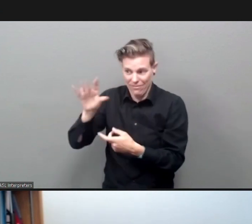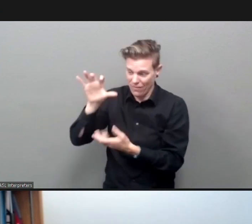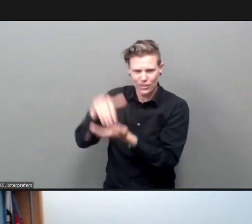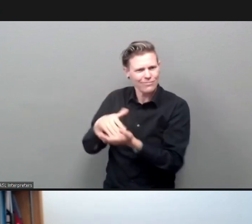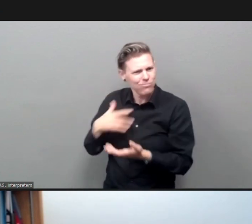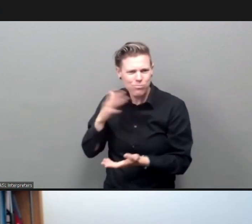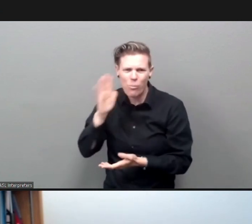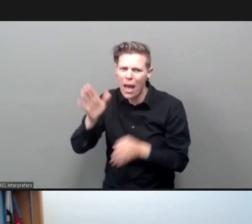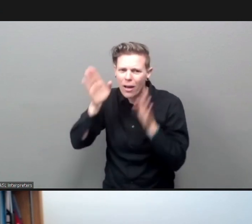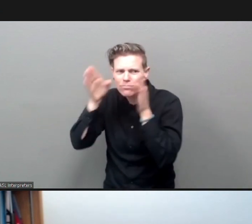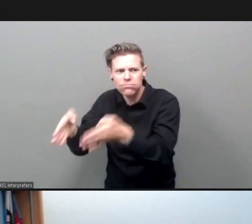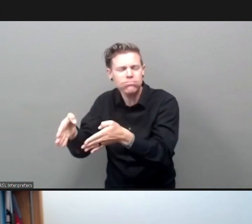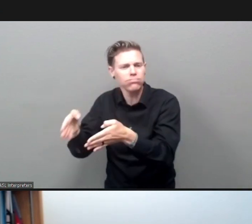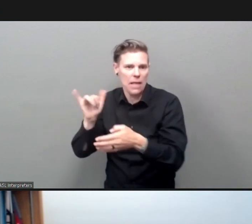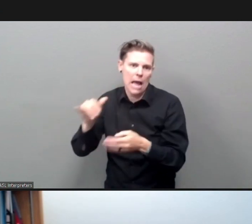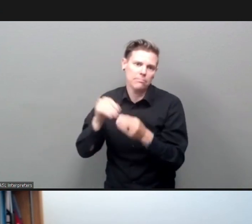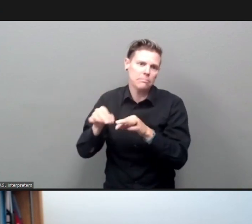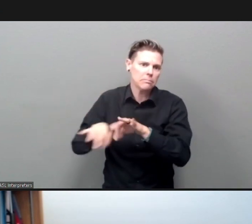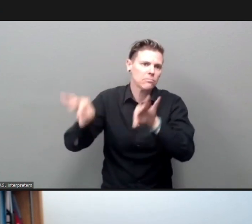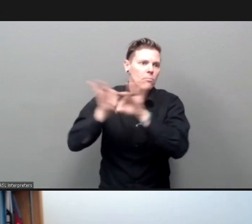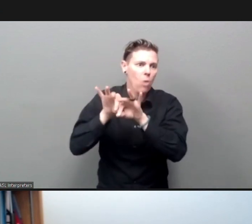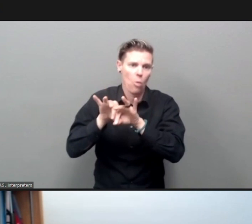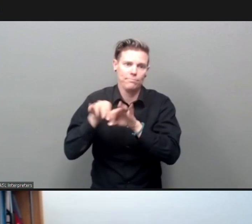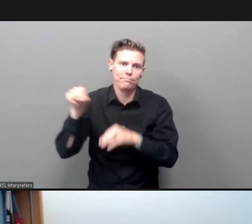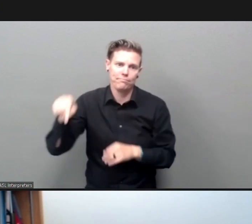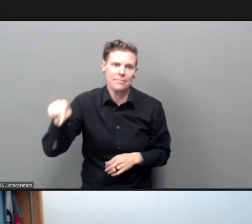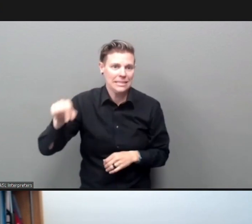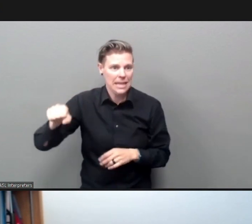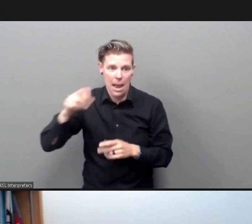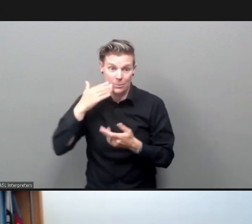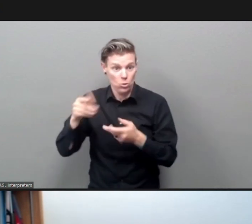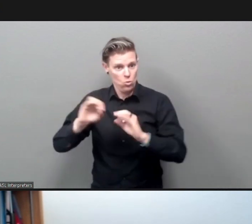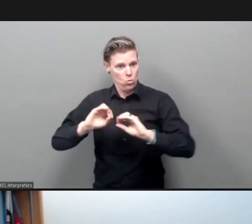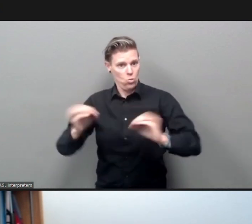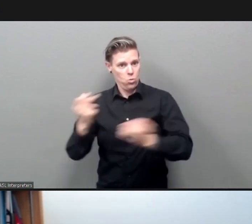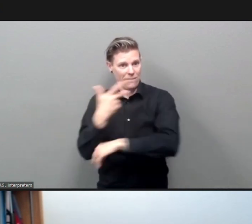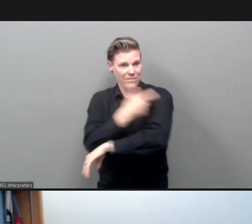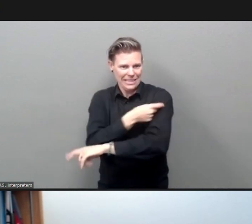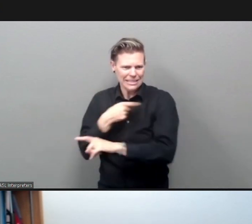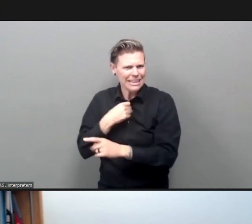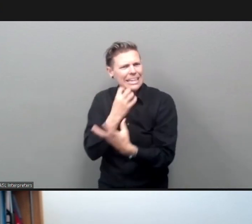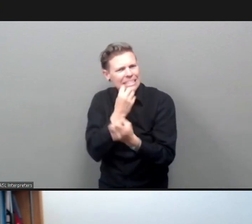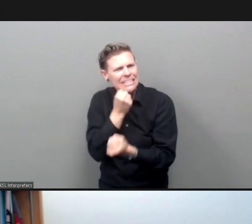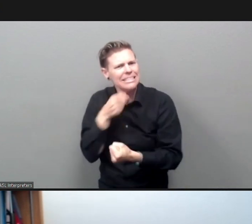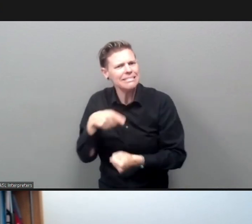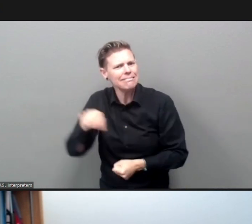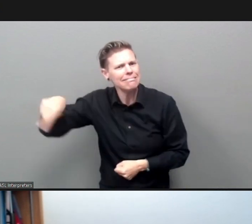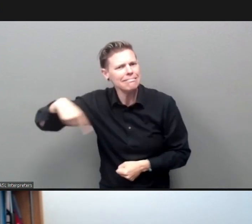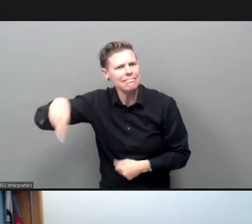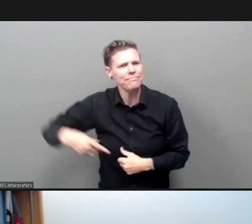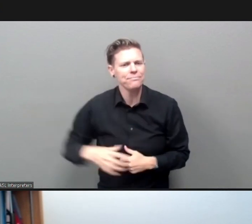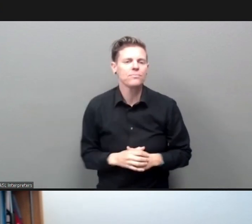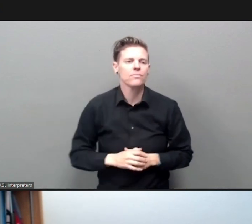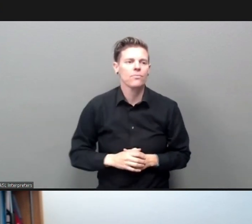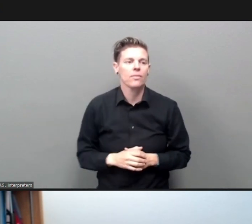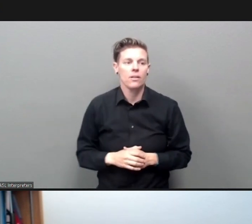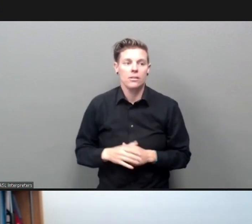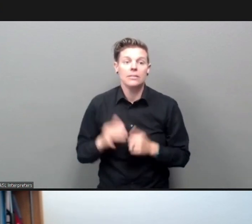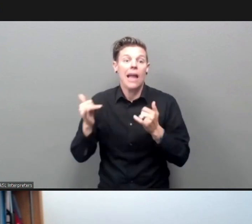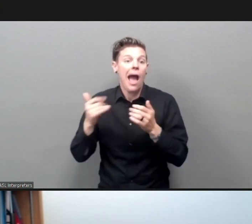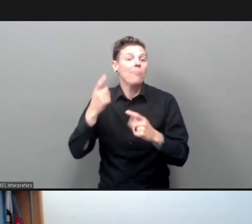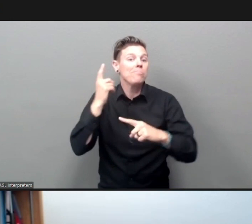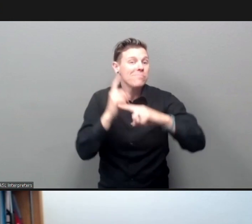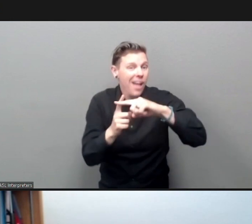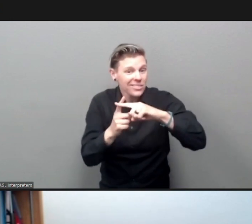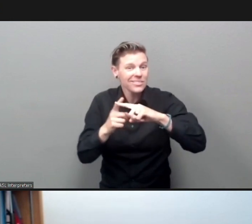is vaccinate the unvaccinated. But apart from that, I think higher risk groups, older people, we're seeing